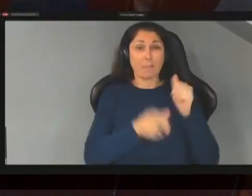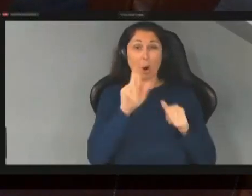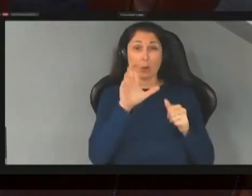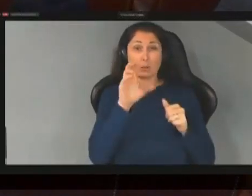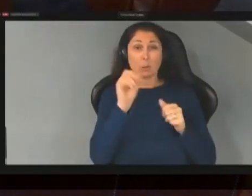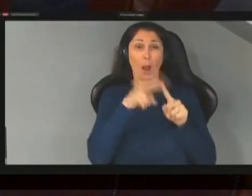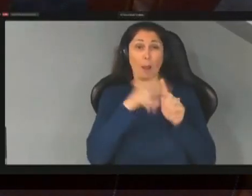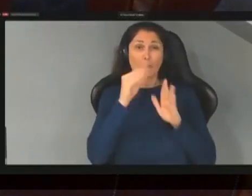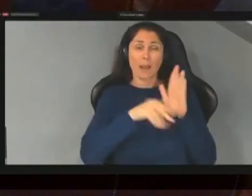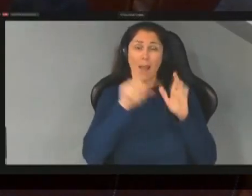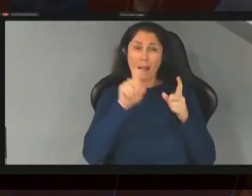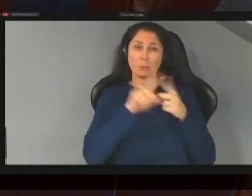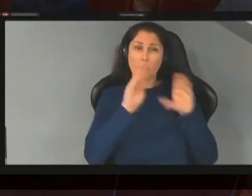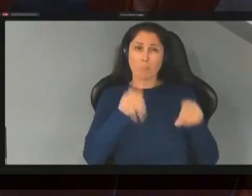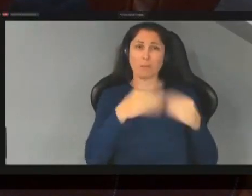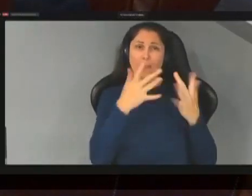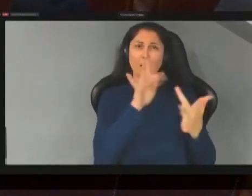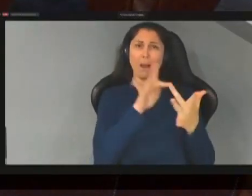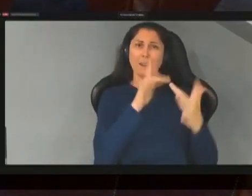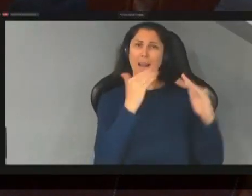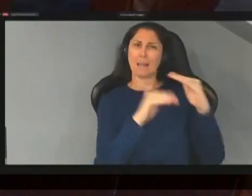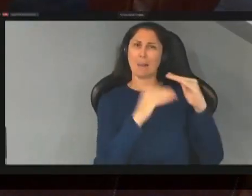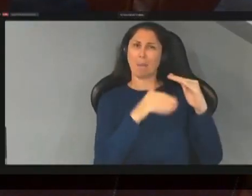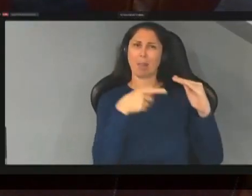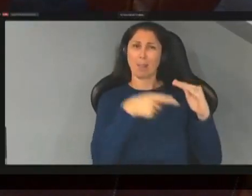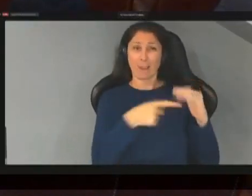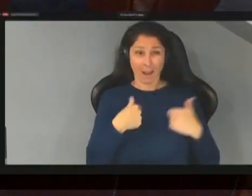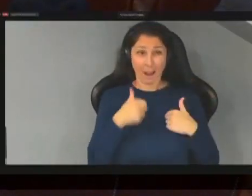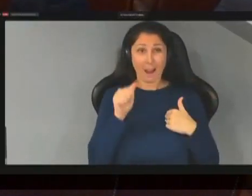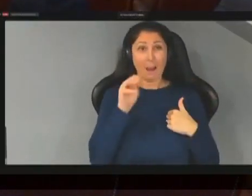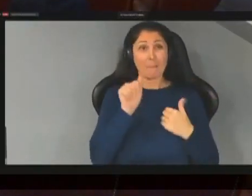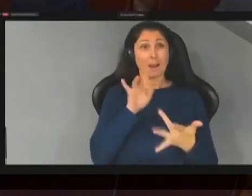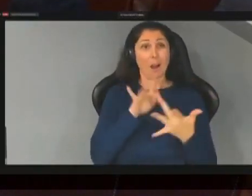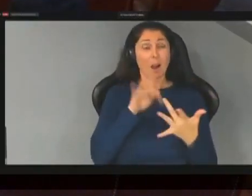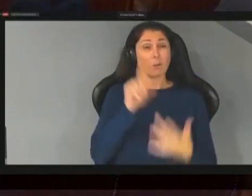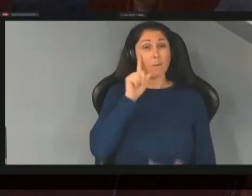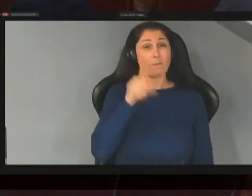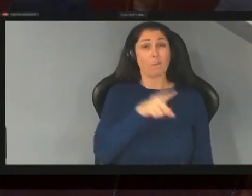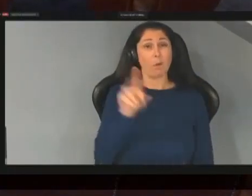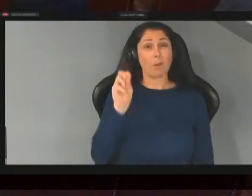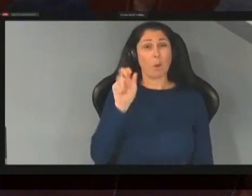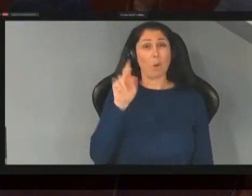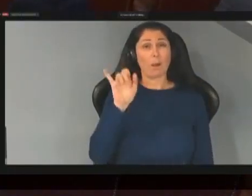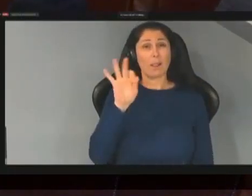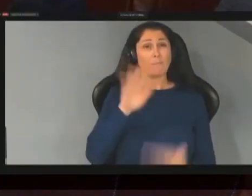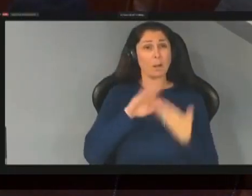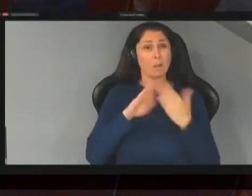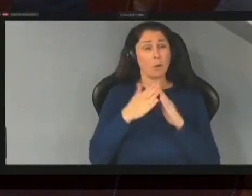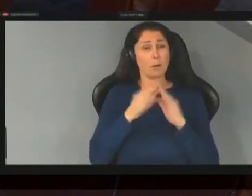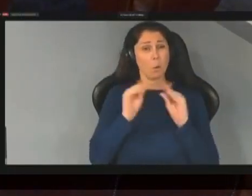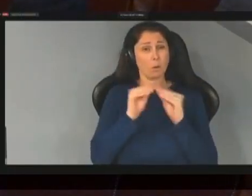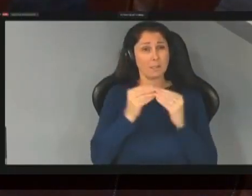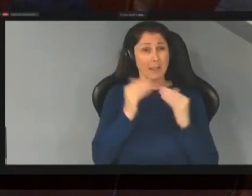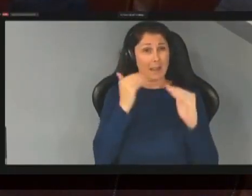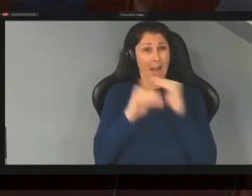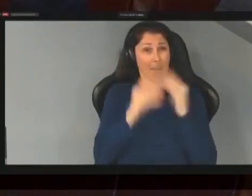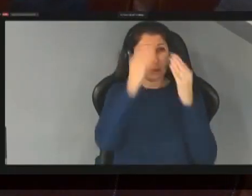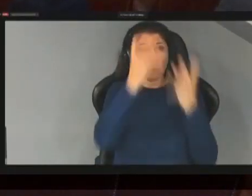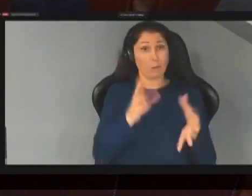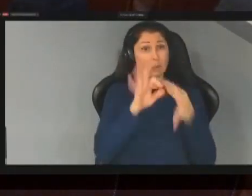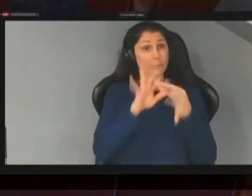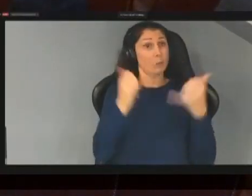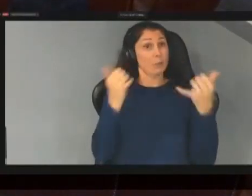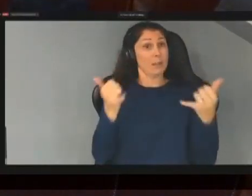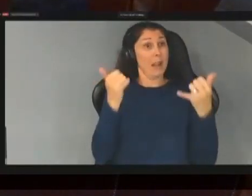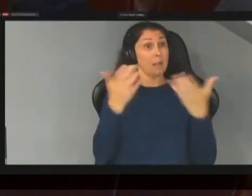has to provide a contact email address. I am a contact for the Oak Cliff Community Organization. Email notices about today's